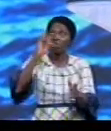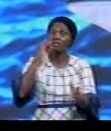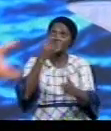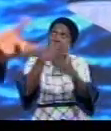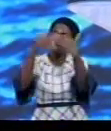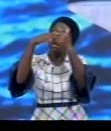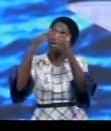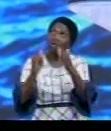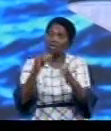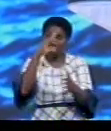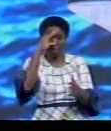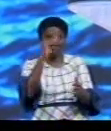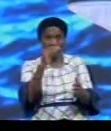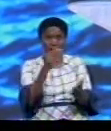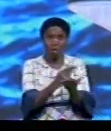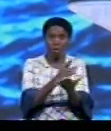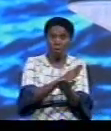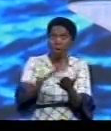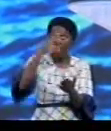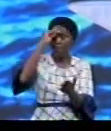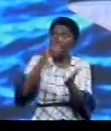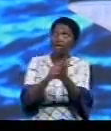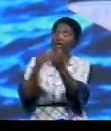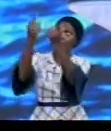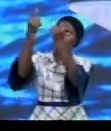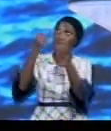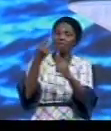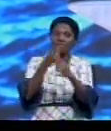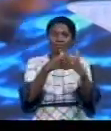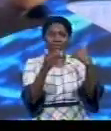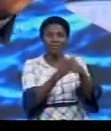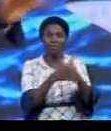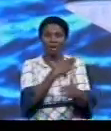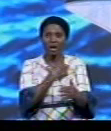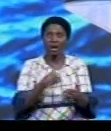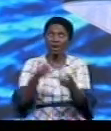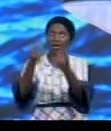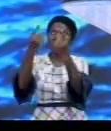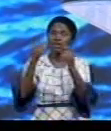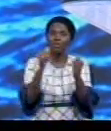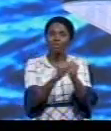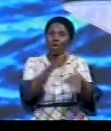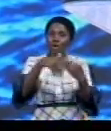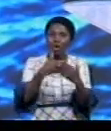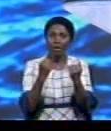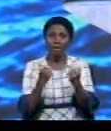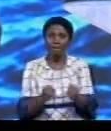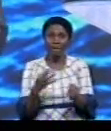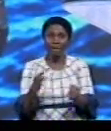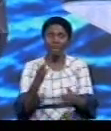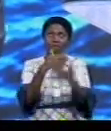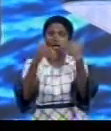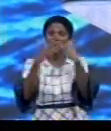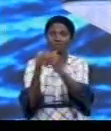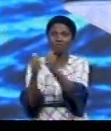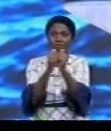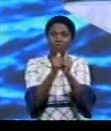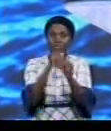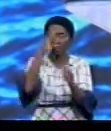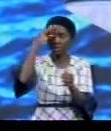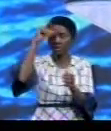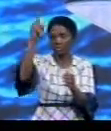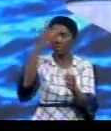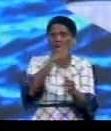man that came down from heaven, and he came with all the power of heaven with him. And